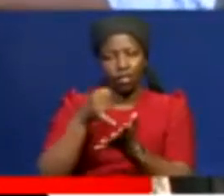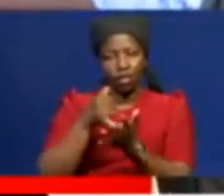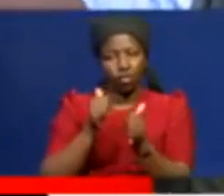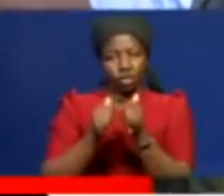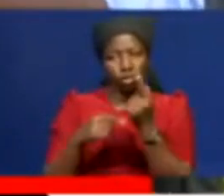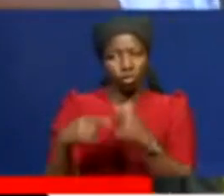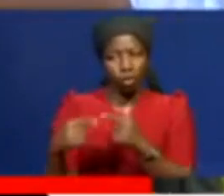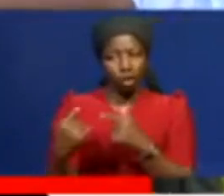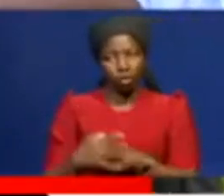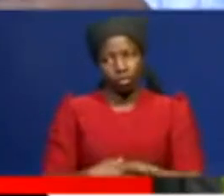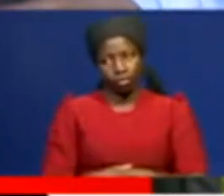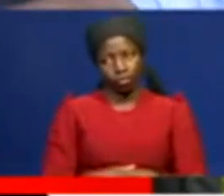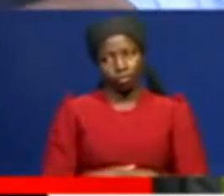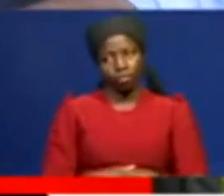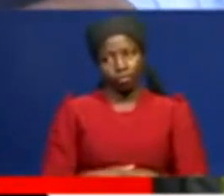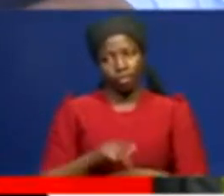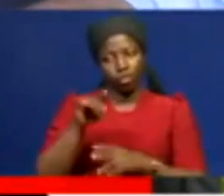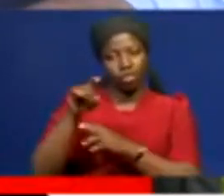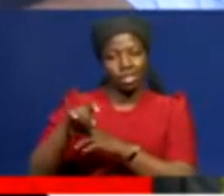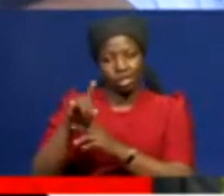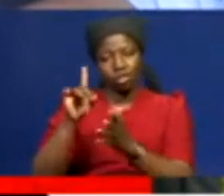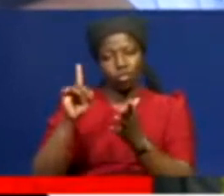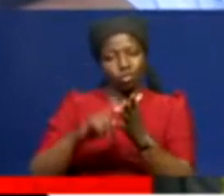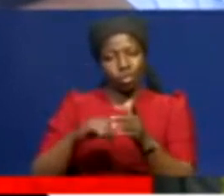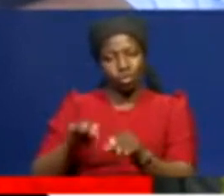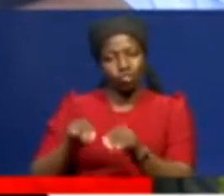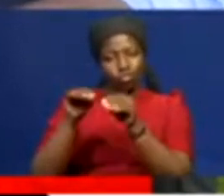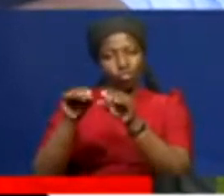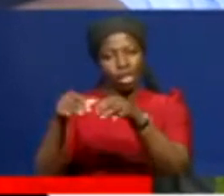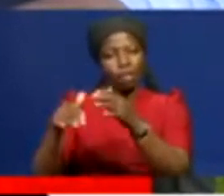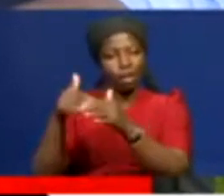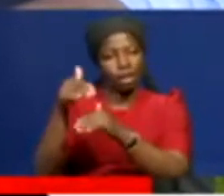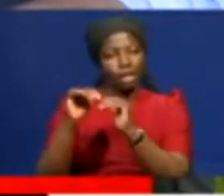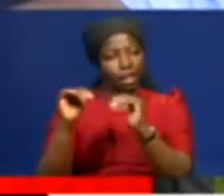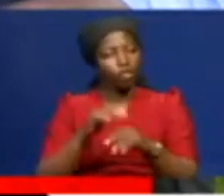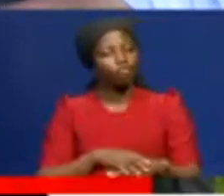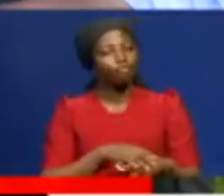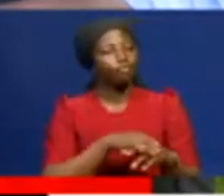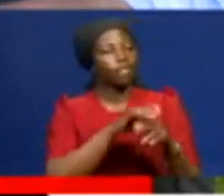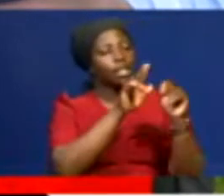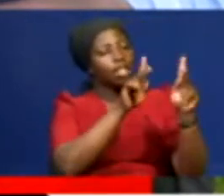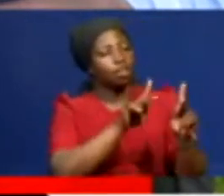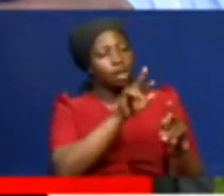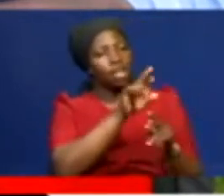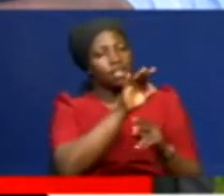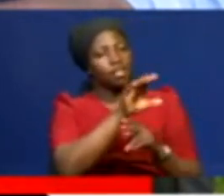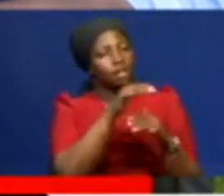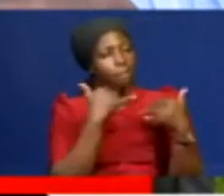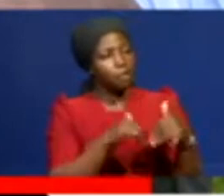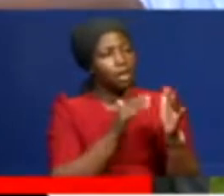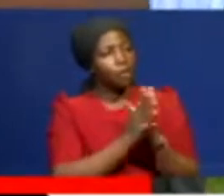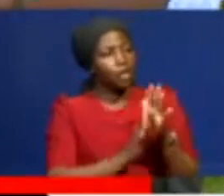plans do you have to take the club to the next level? Yeah, basically, historically, I can say Kisumu RFC has been playing the top fly league, that is the Kenya